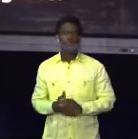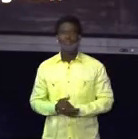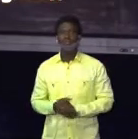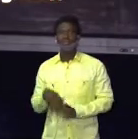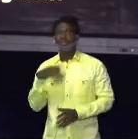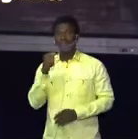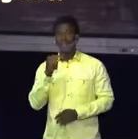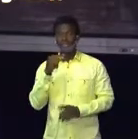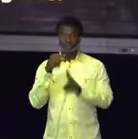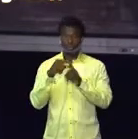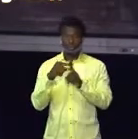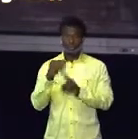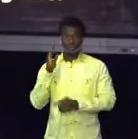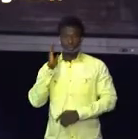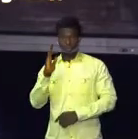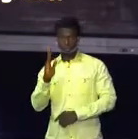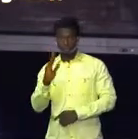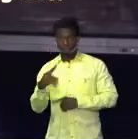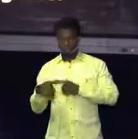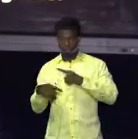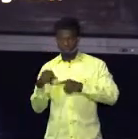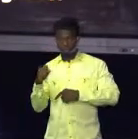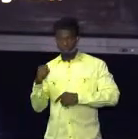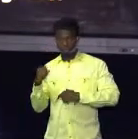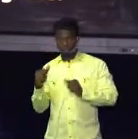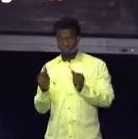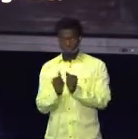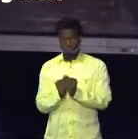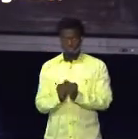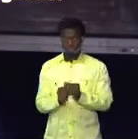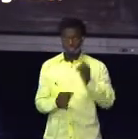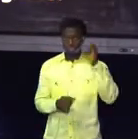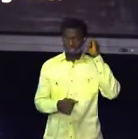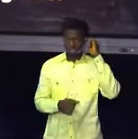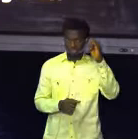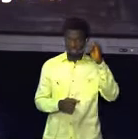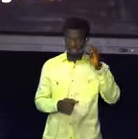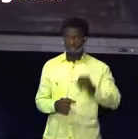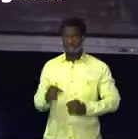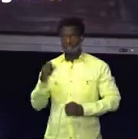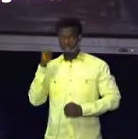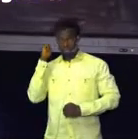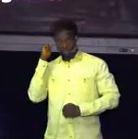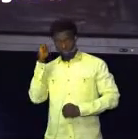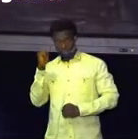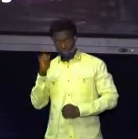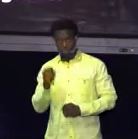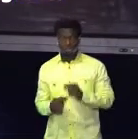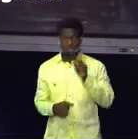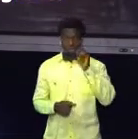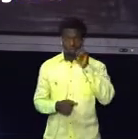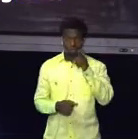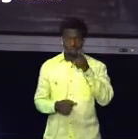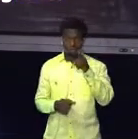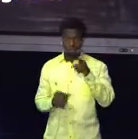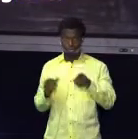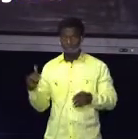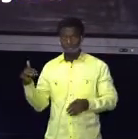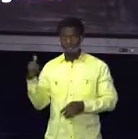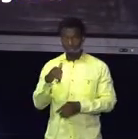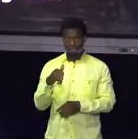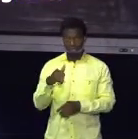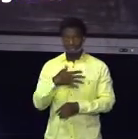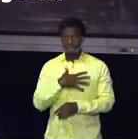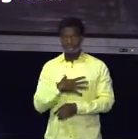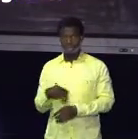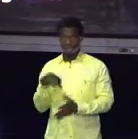S-H-A-L-L. The word will goes with he, she, you,